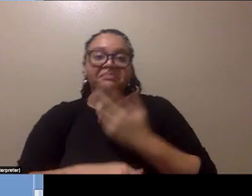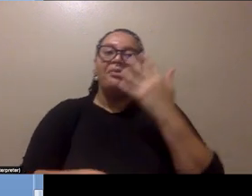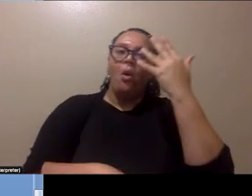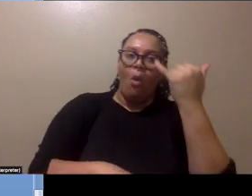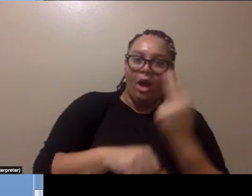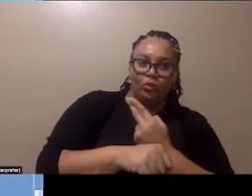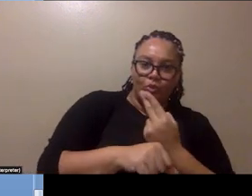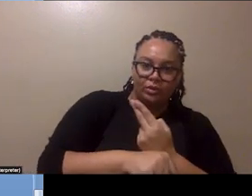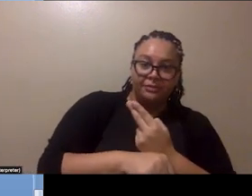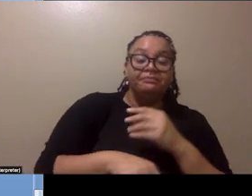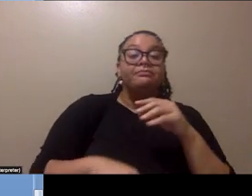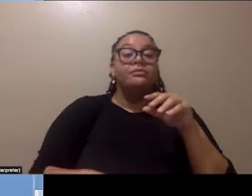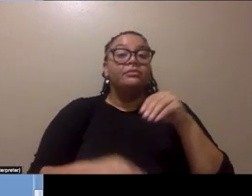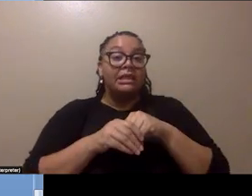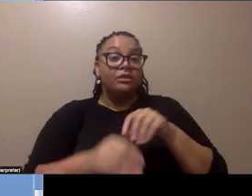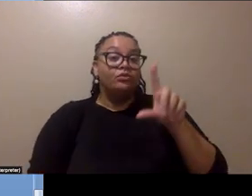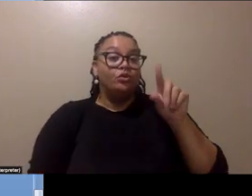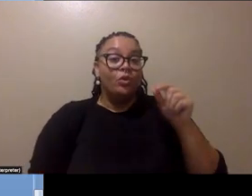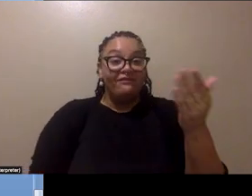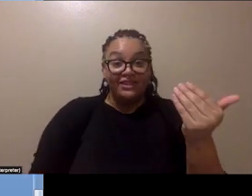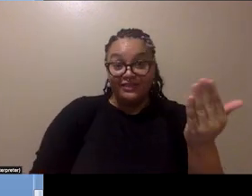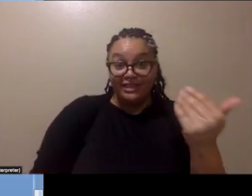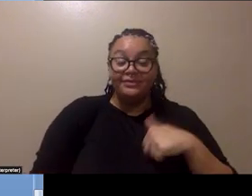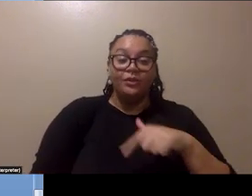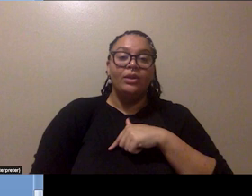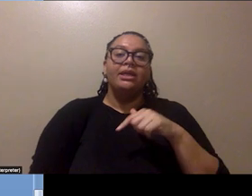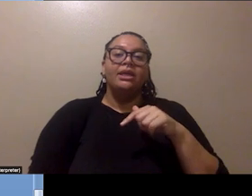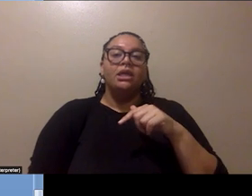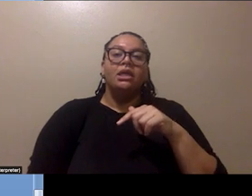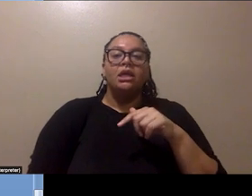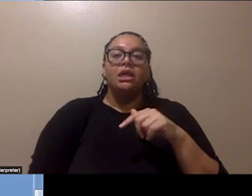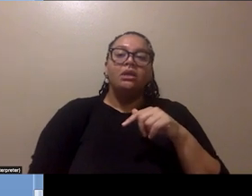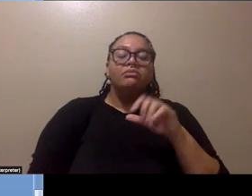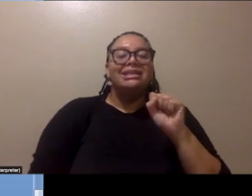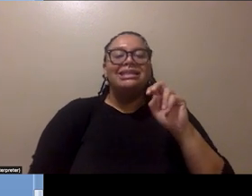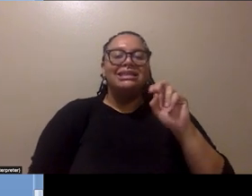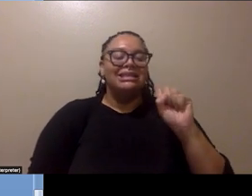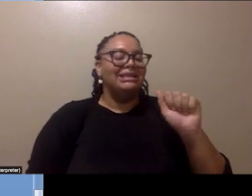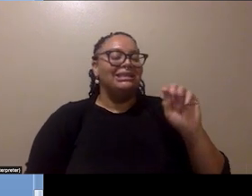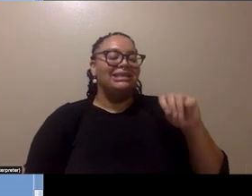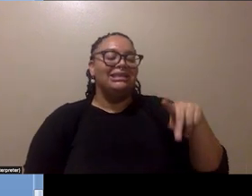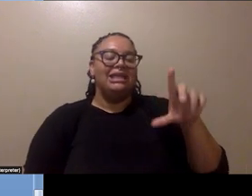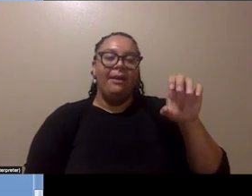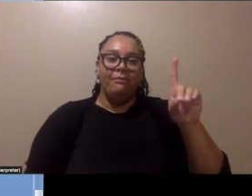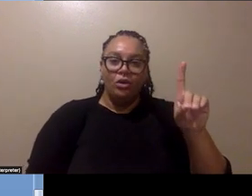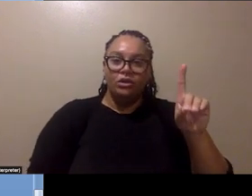were using it and what were they using them for. So in 2015, we sampled